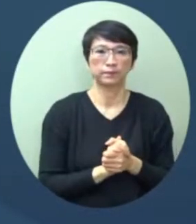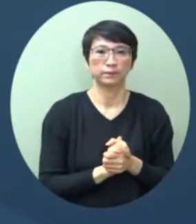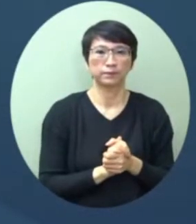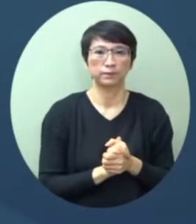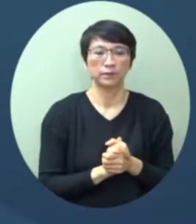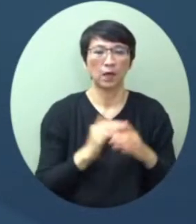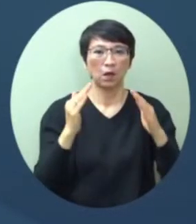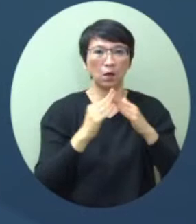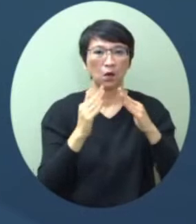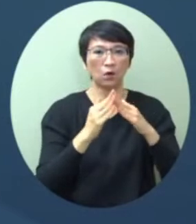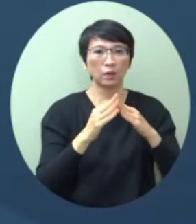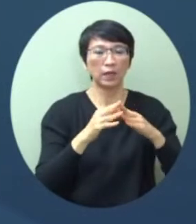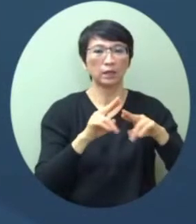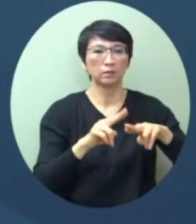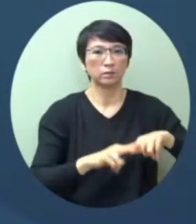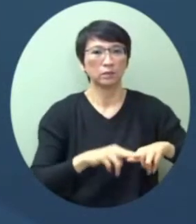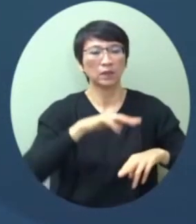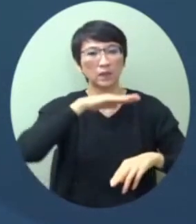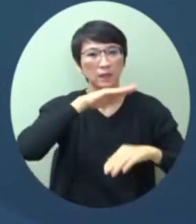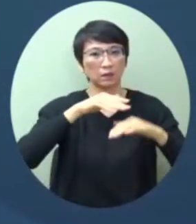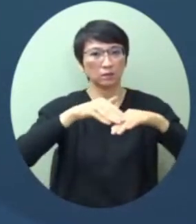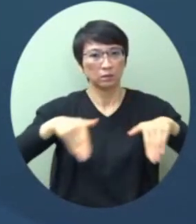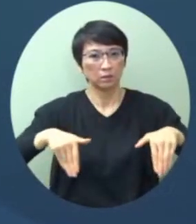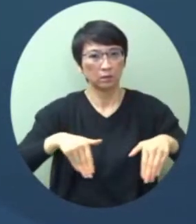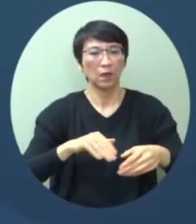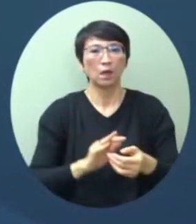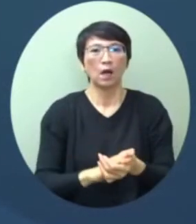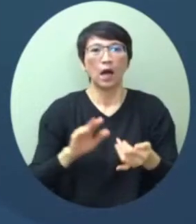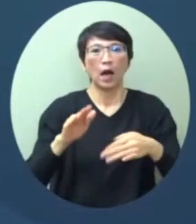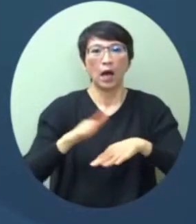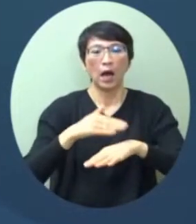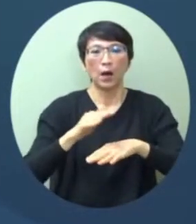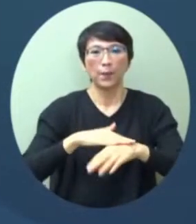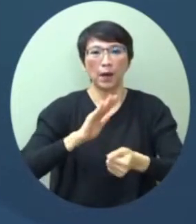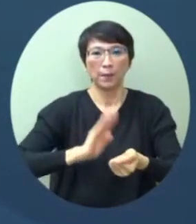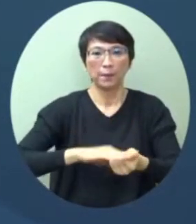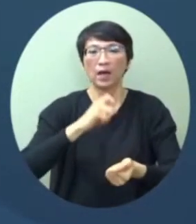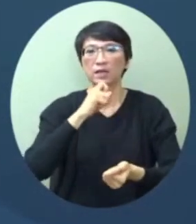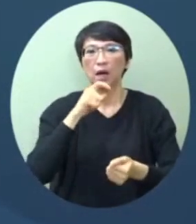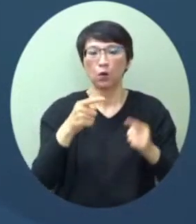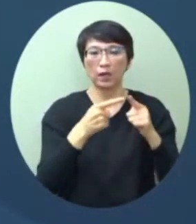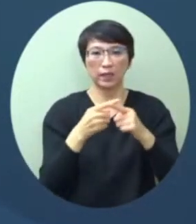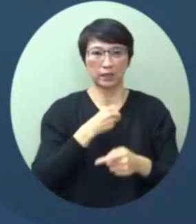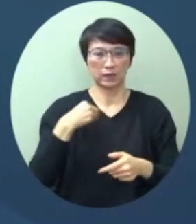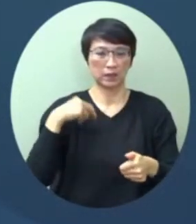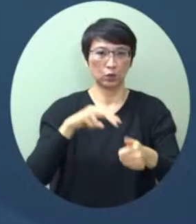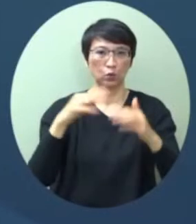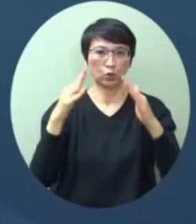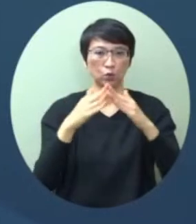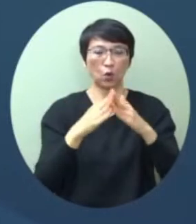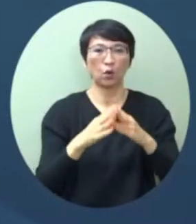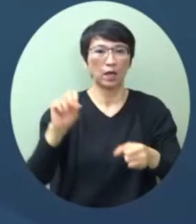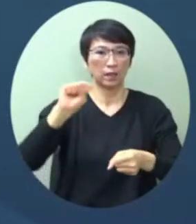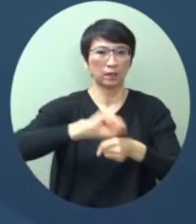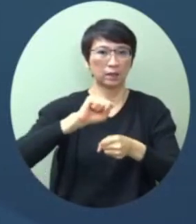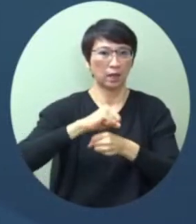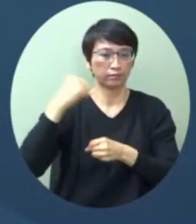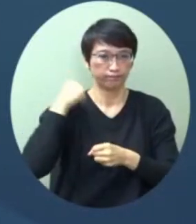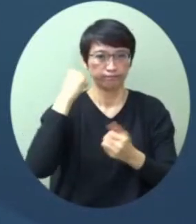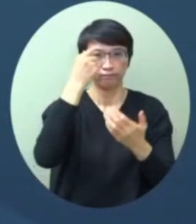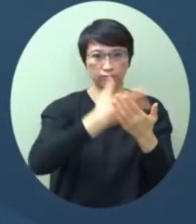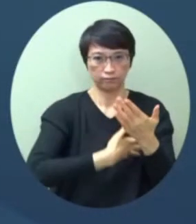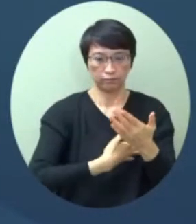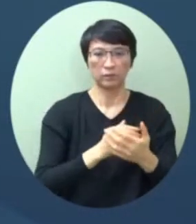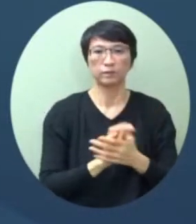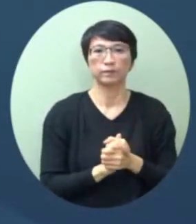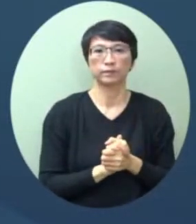were given to the callers. For preliminary positive cases waiting